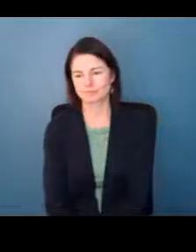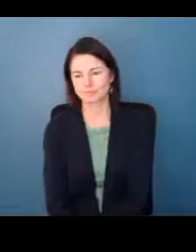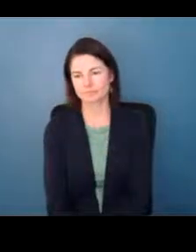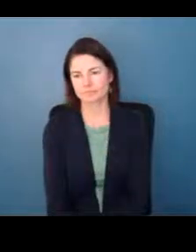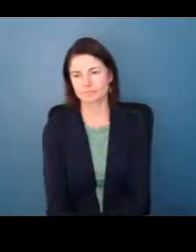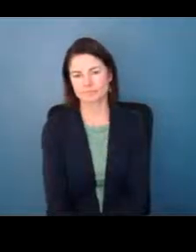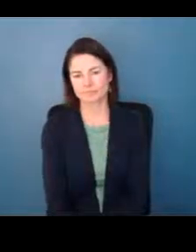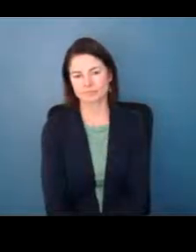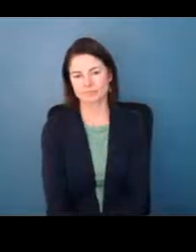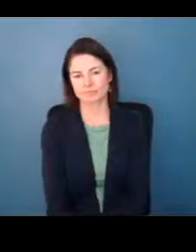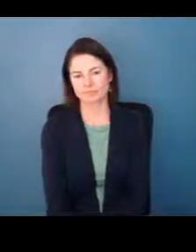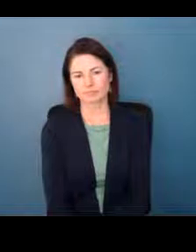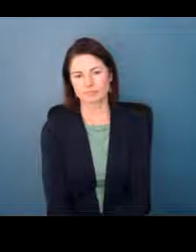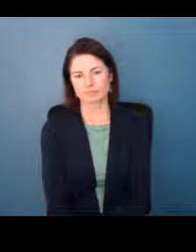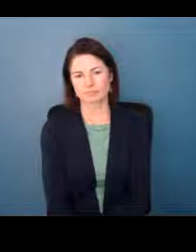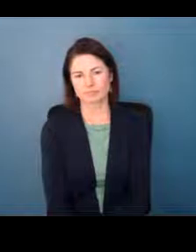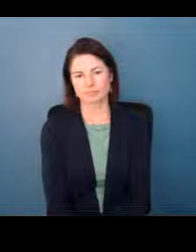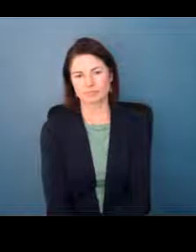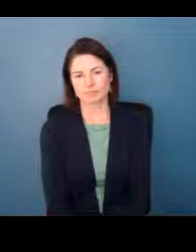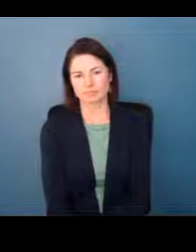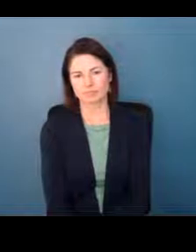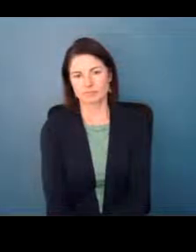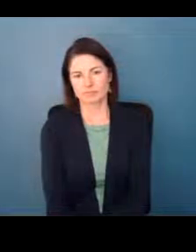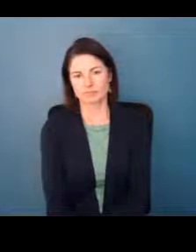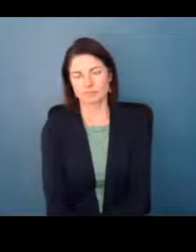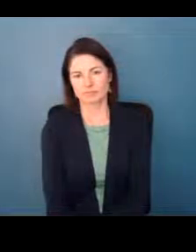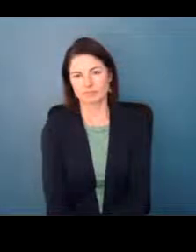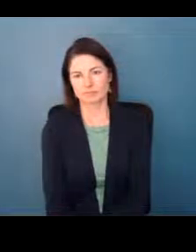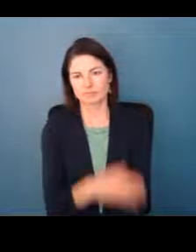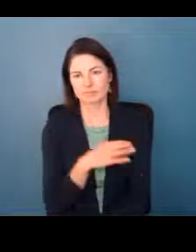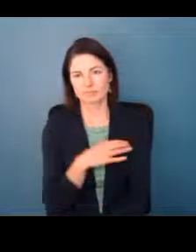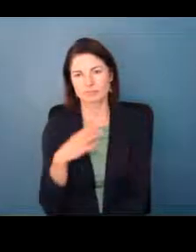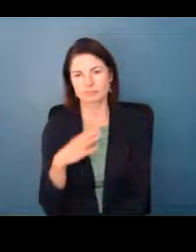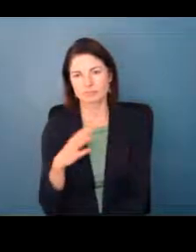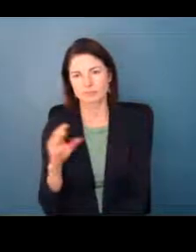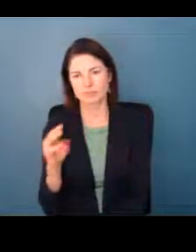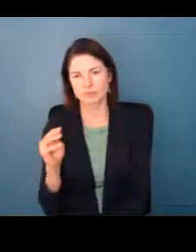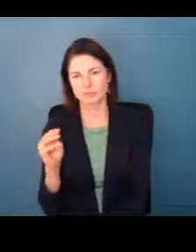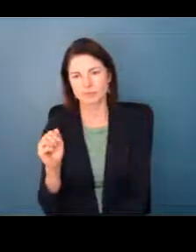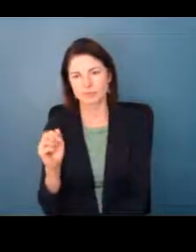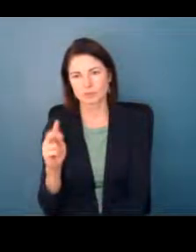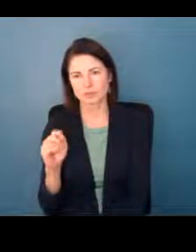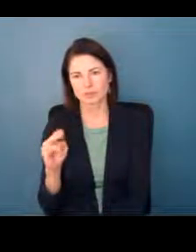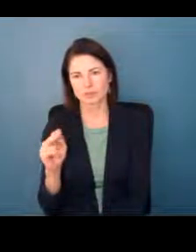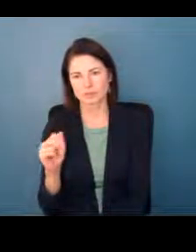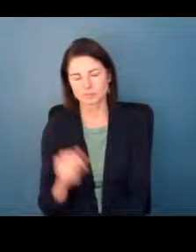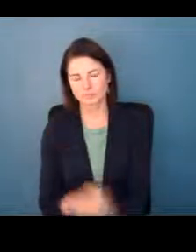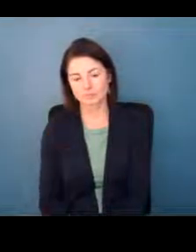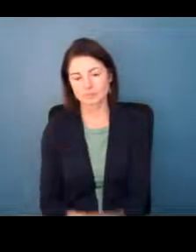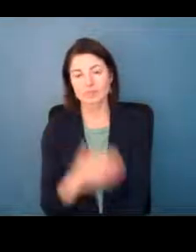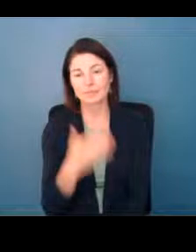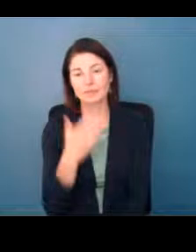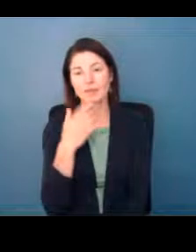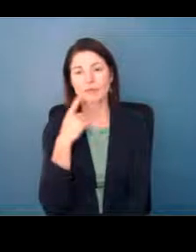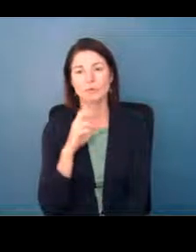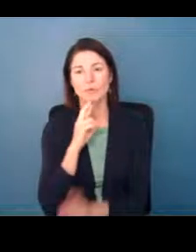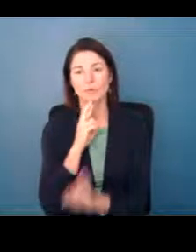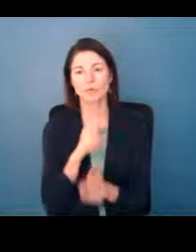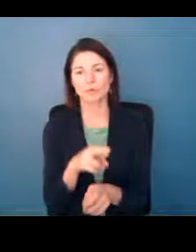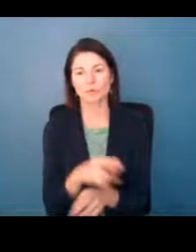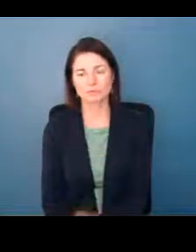And then Commissioner Martinez. Thank you, Madam Chair. And very quickly, Darren, thank you for the report and presentation. I have a question.